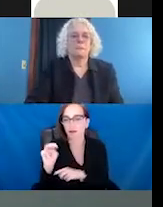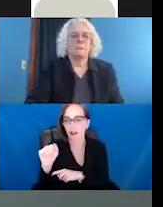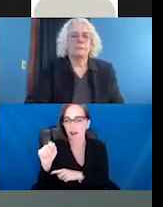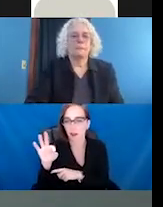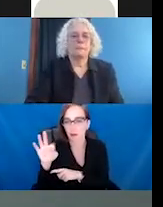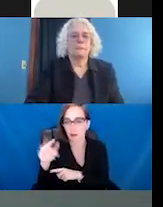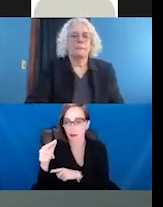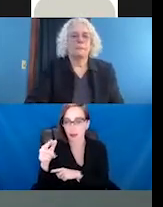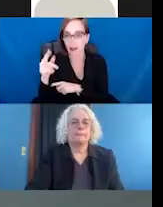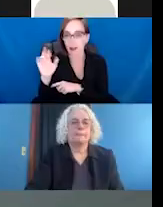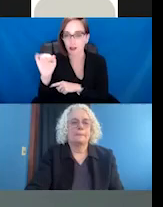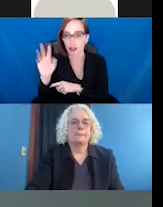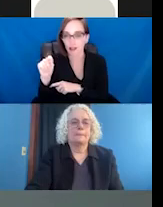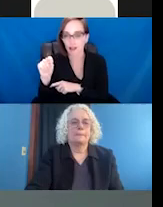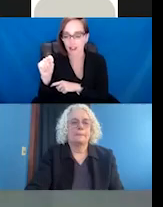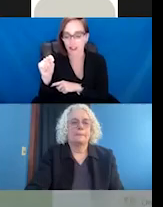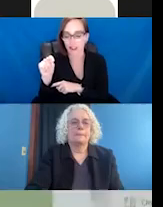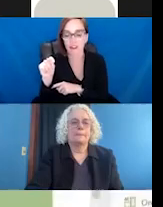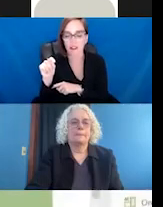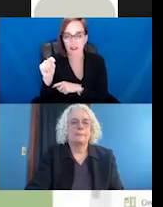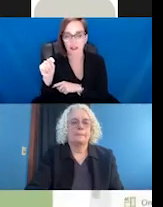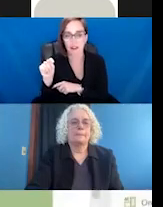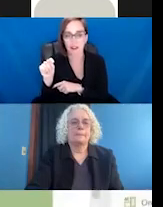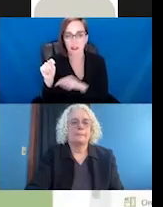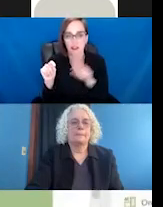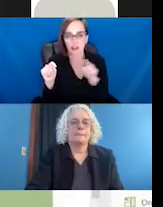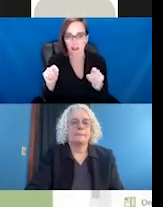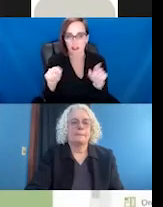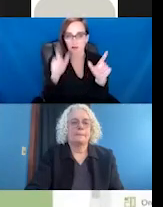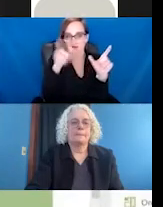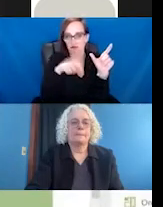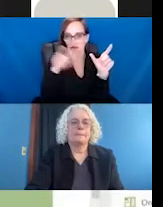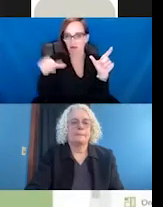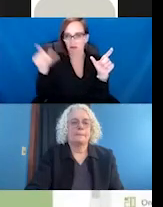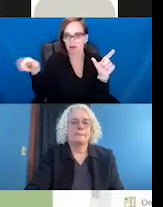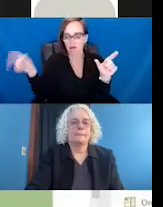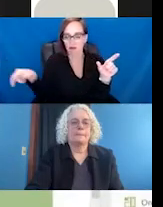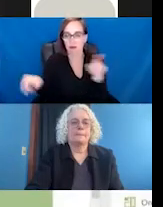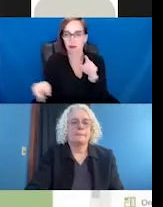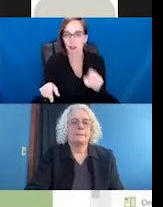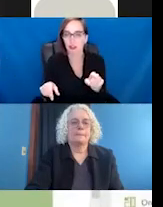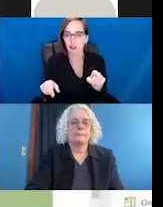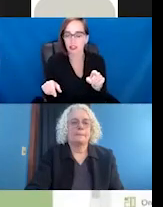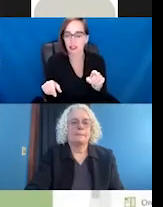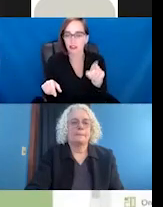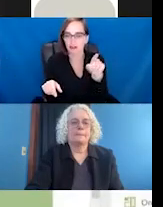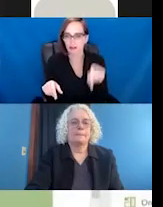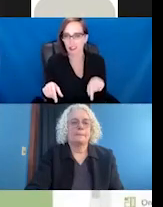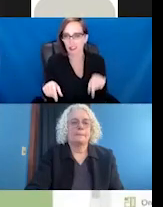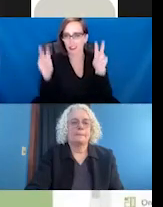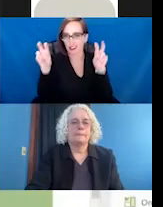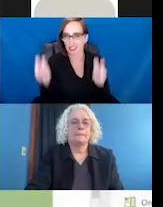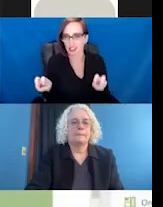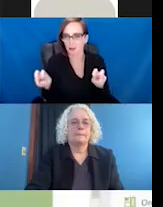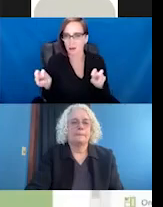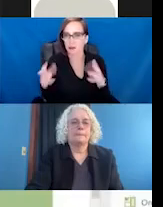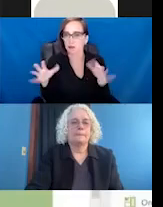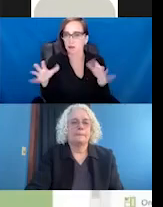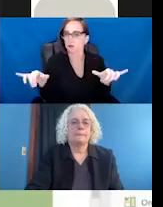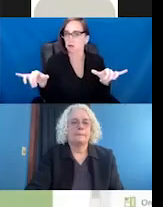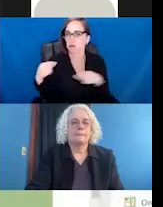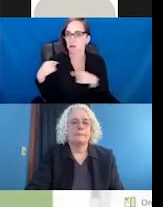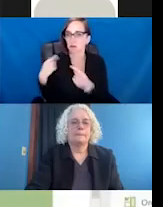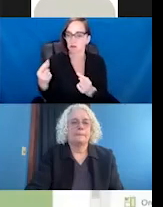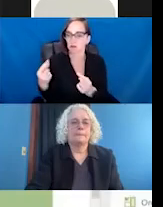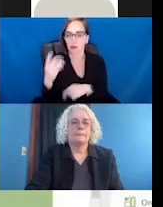well. Obviously, a number of these themes and ideas and insights have sort of resonated over and over again. And so